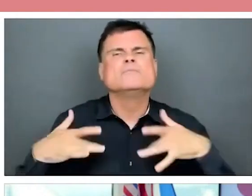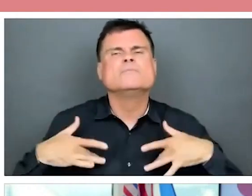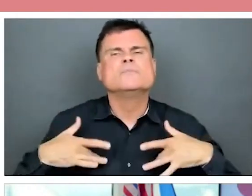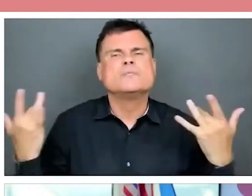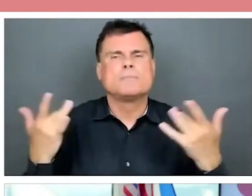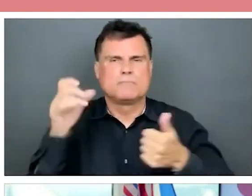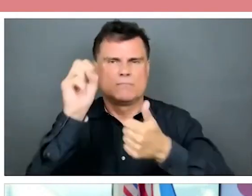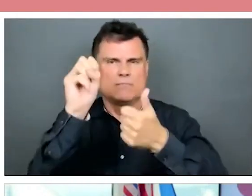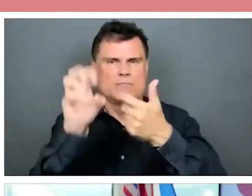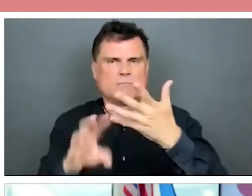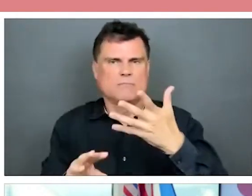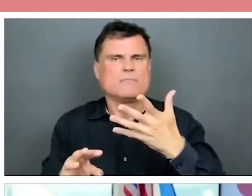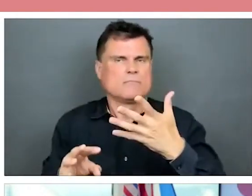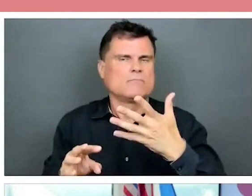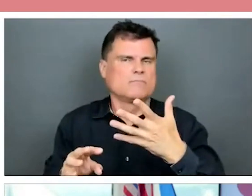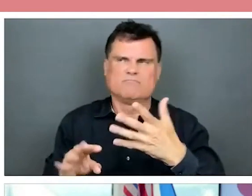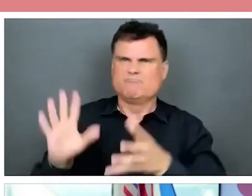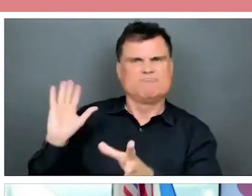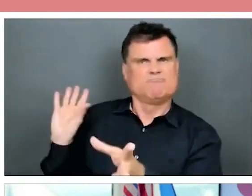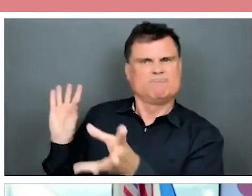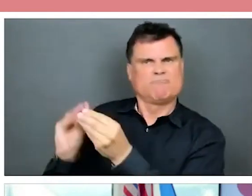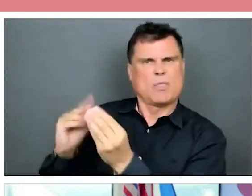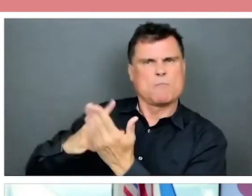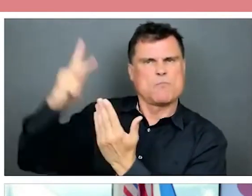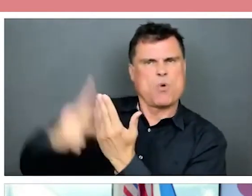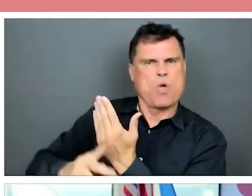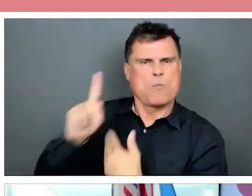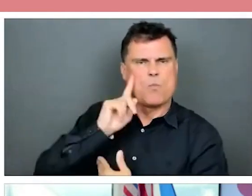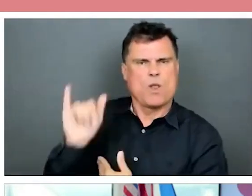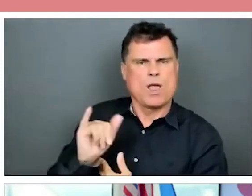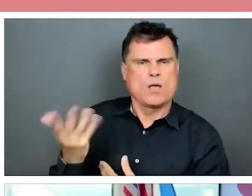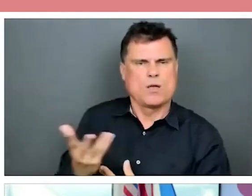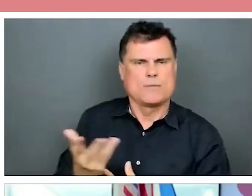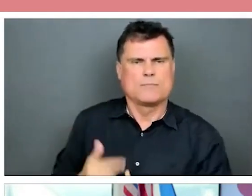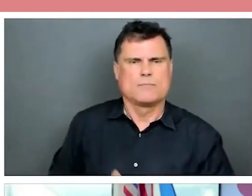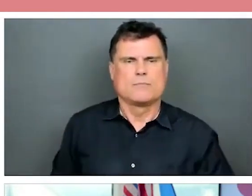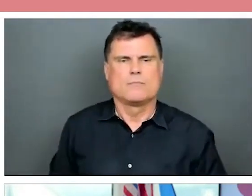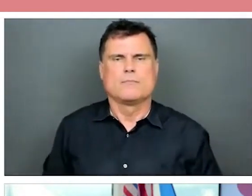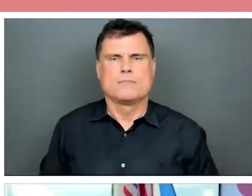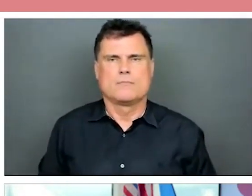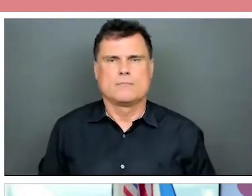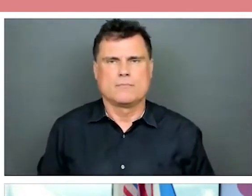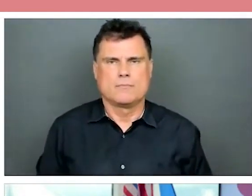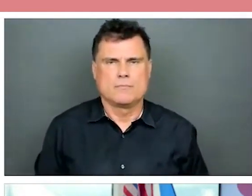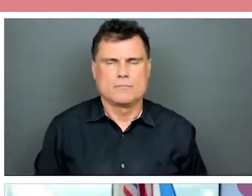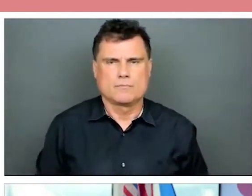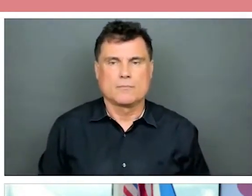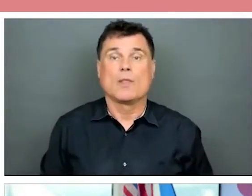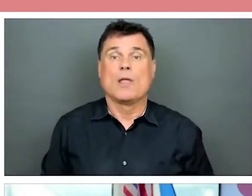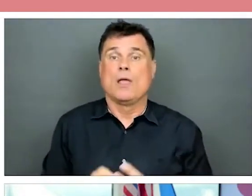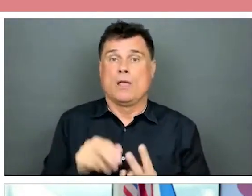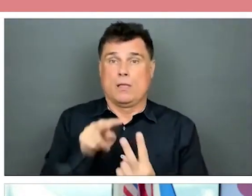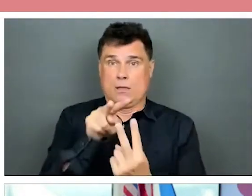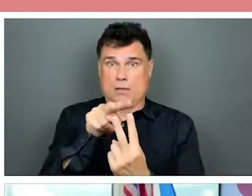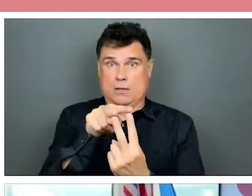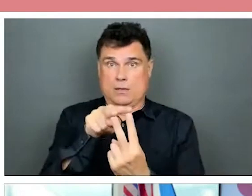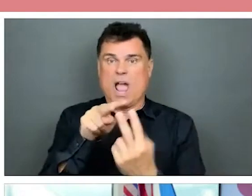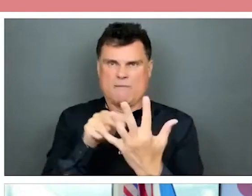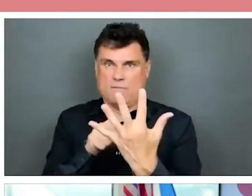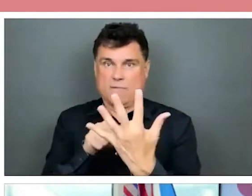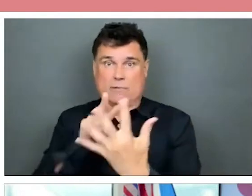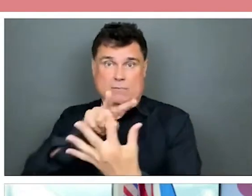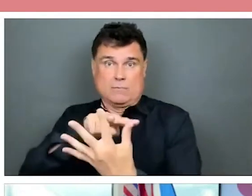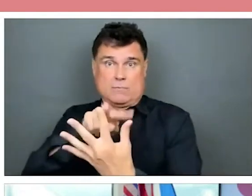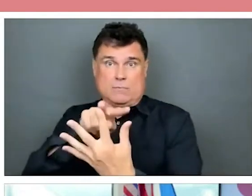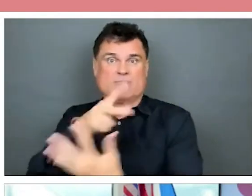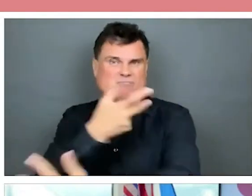overall vaccine program. I think you know that we have, for our primary series, got really extraordinary